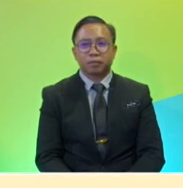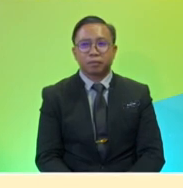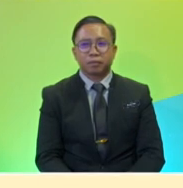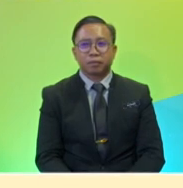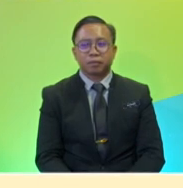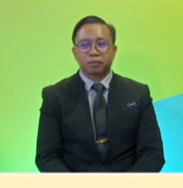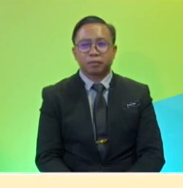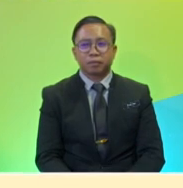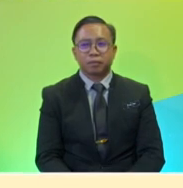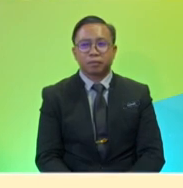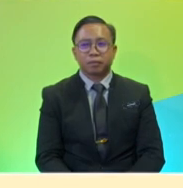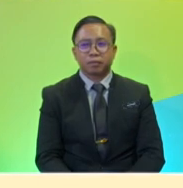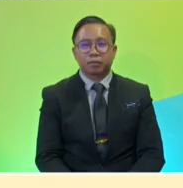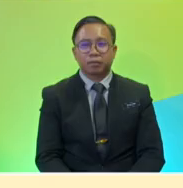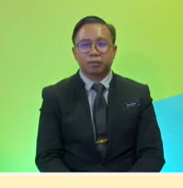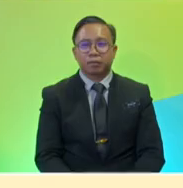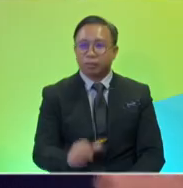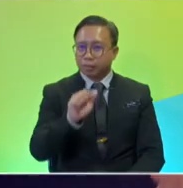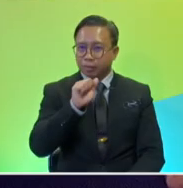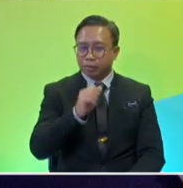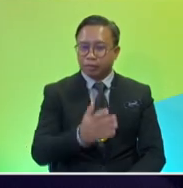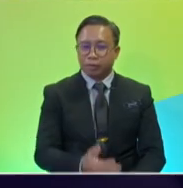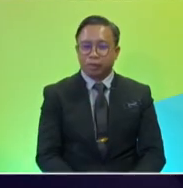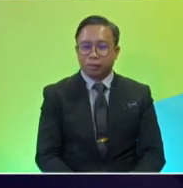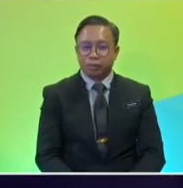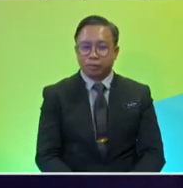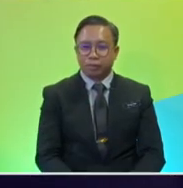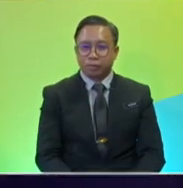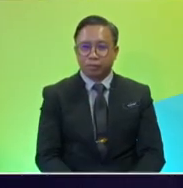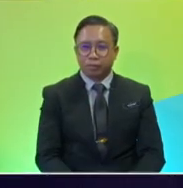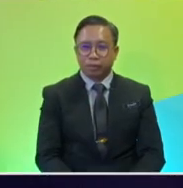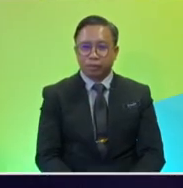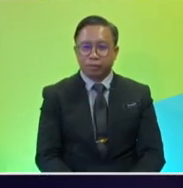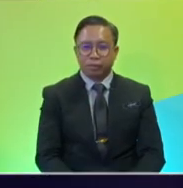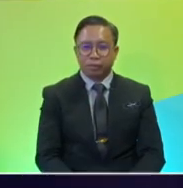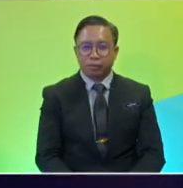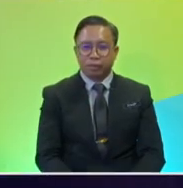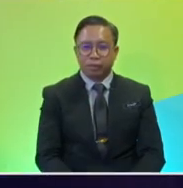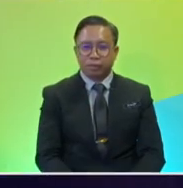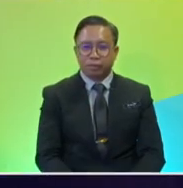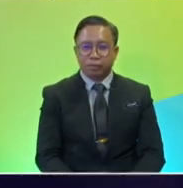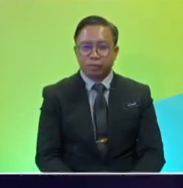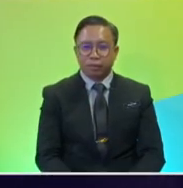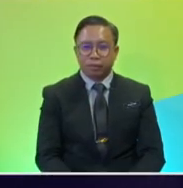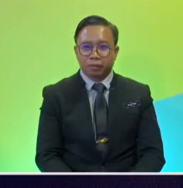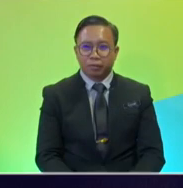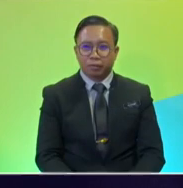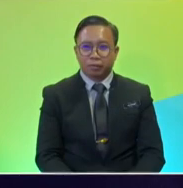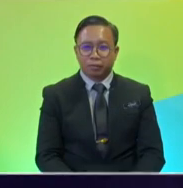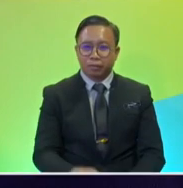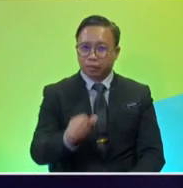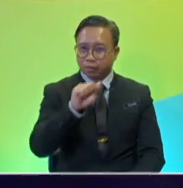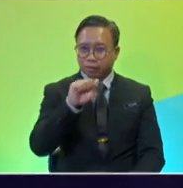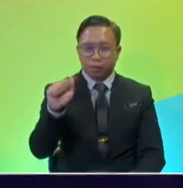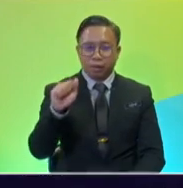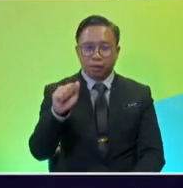Okay, I dislike. A fish catching. Which one is the third word? A fish